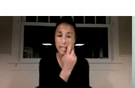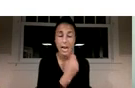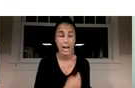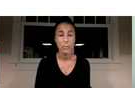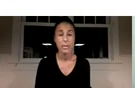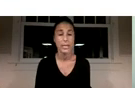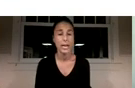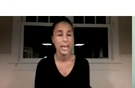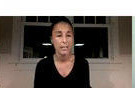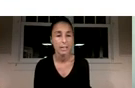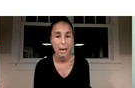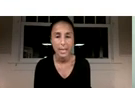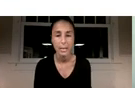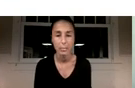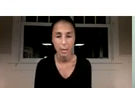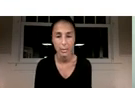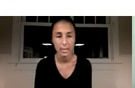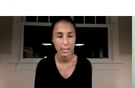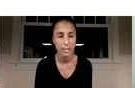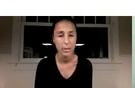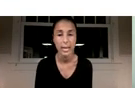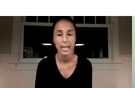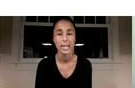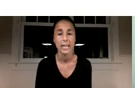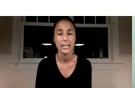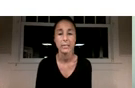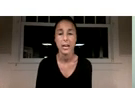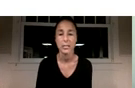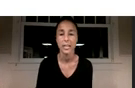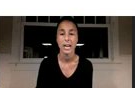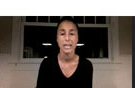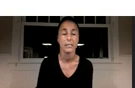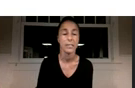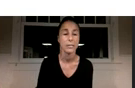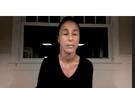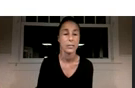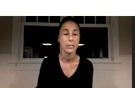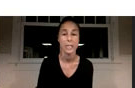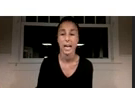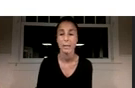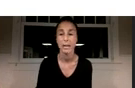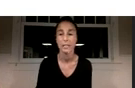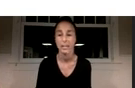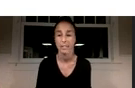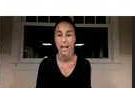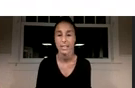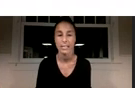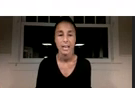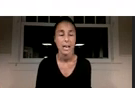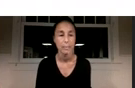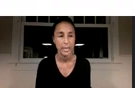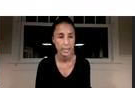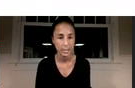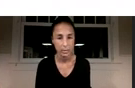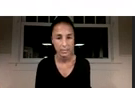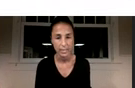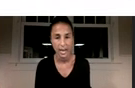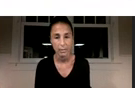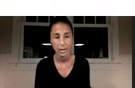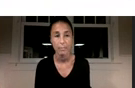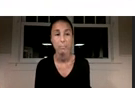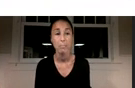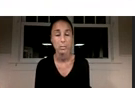The 13.9 acre nominated property is located at 9300 and 9302 Lee Highway in Fairfax,